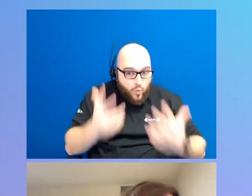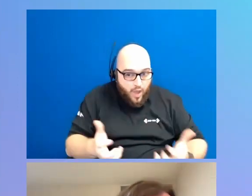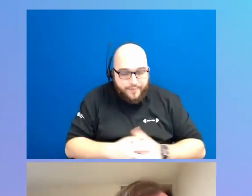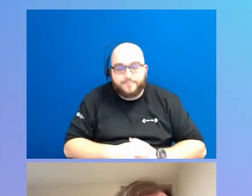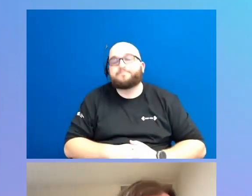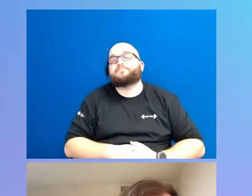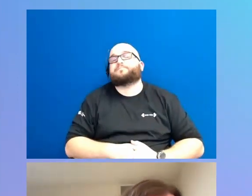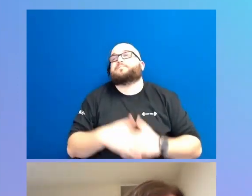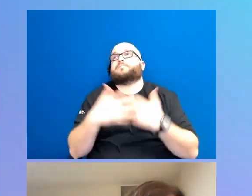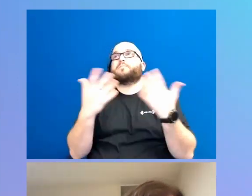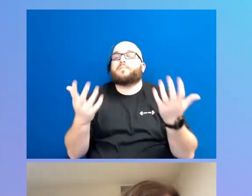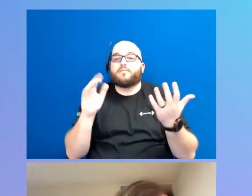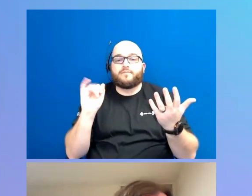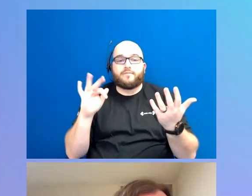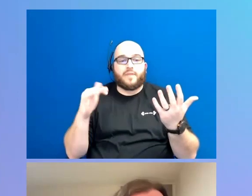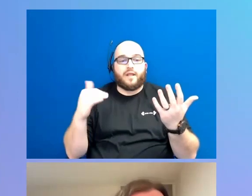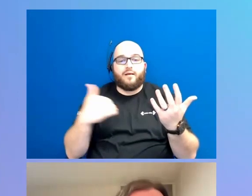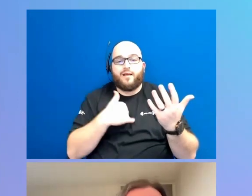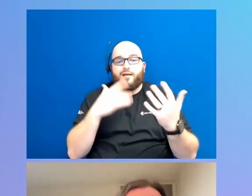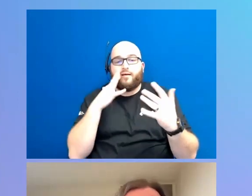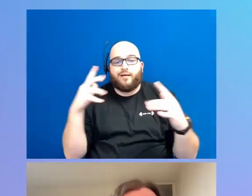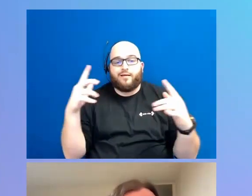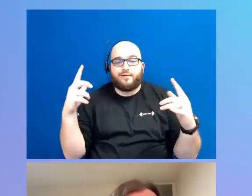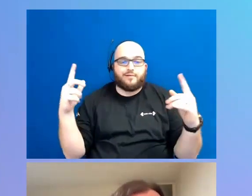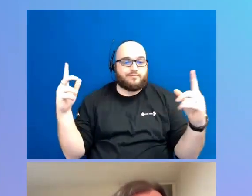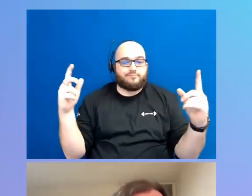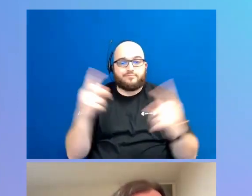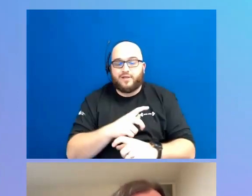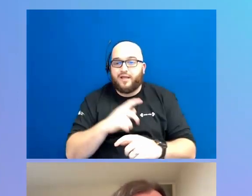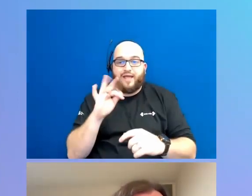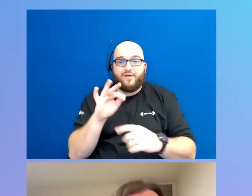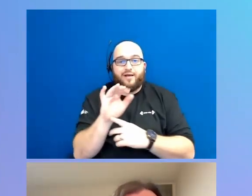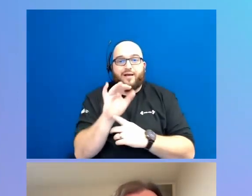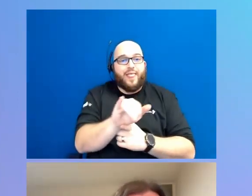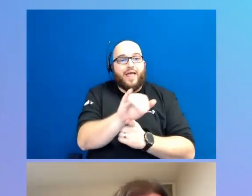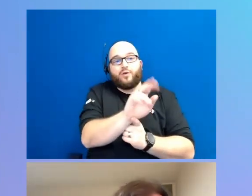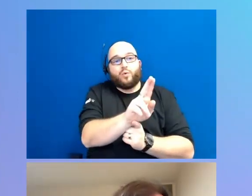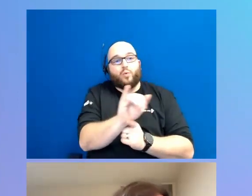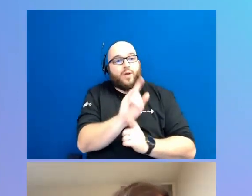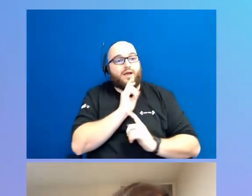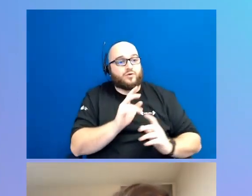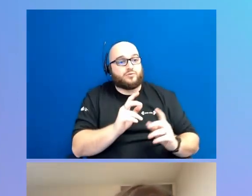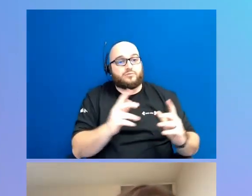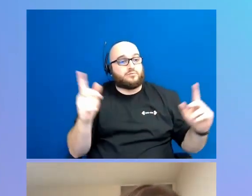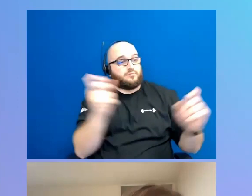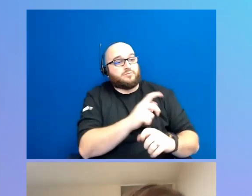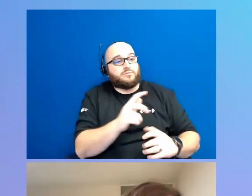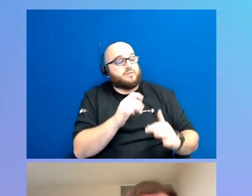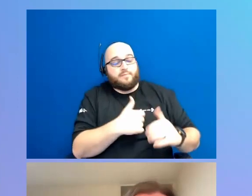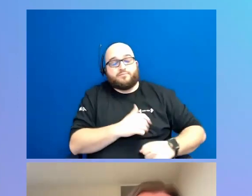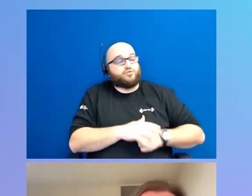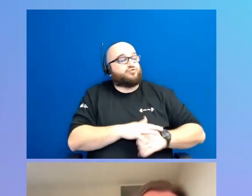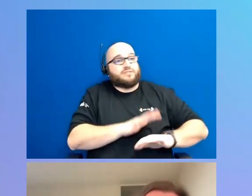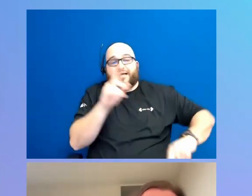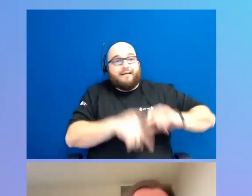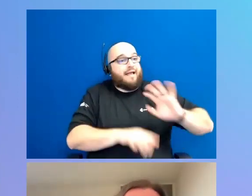If there's complex, if an interface is too complex, it is stressing you out,